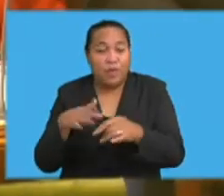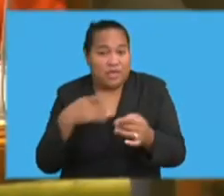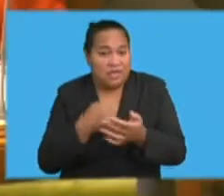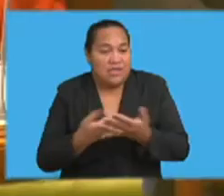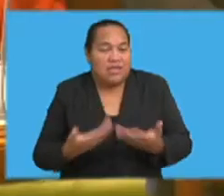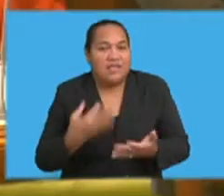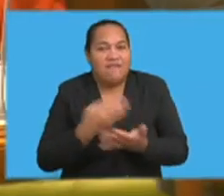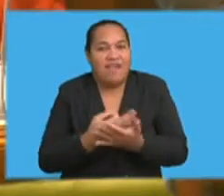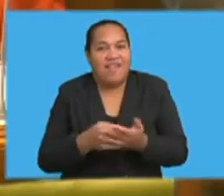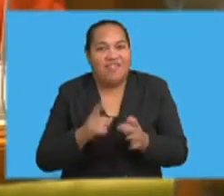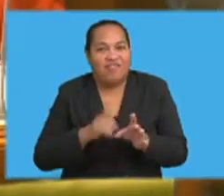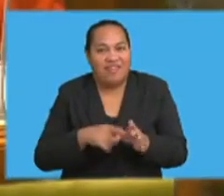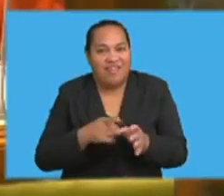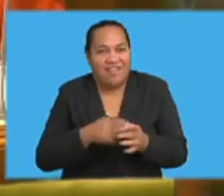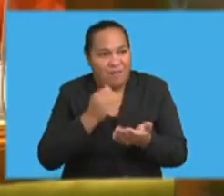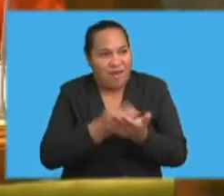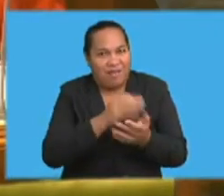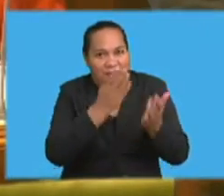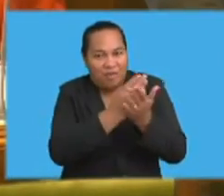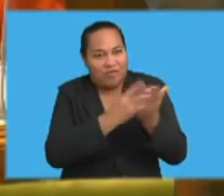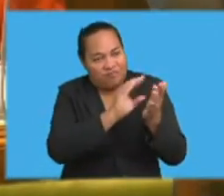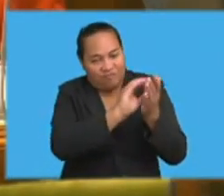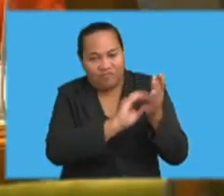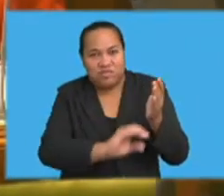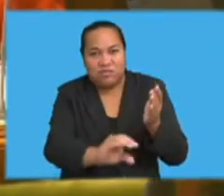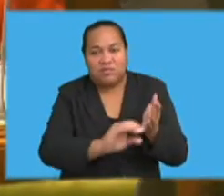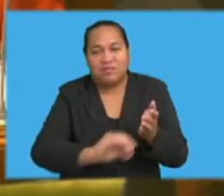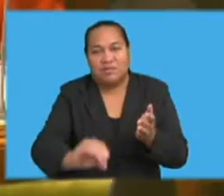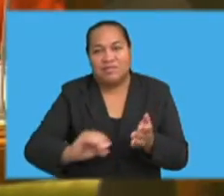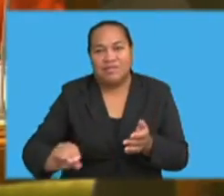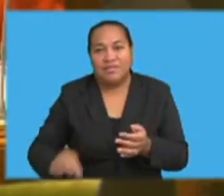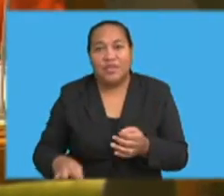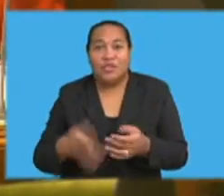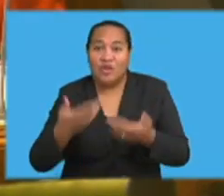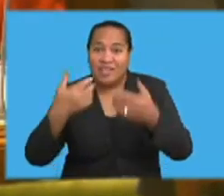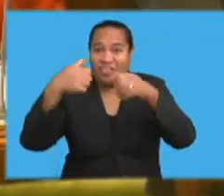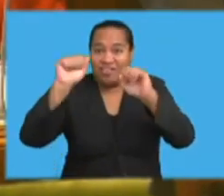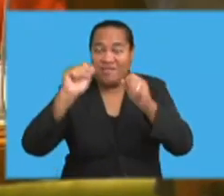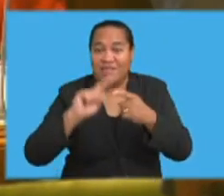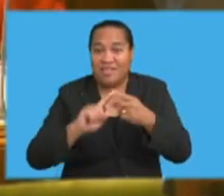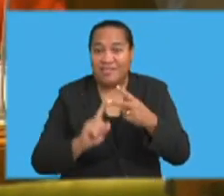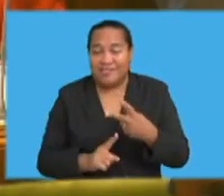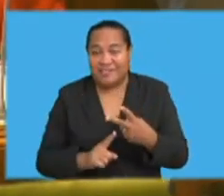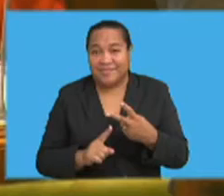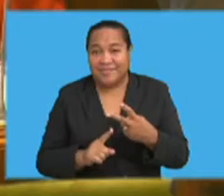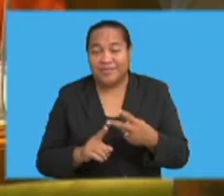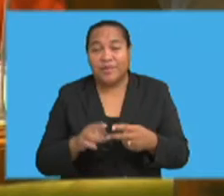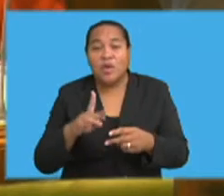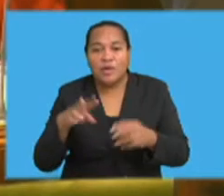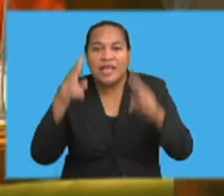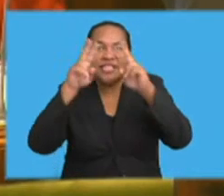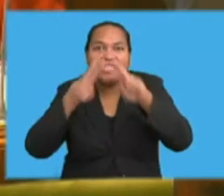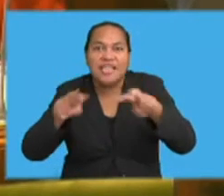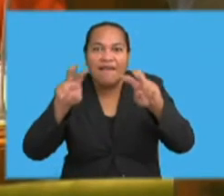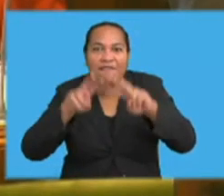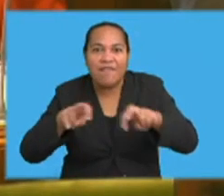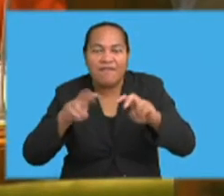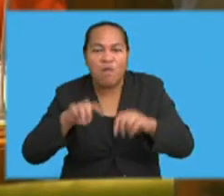Speaker. Another achievement, a phenomenal achievement executed by the division for this financial year is the survey